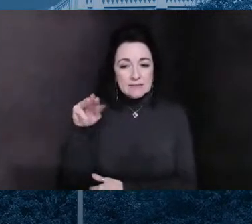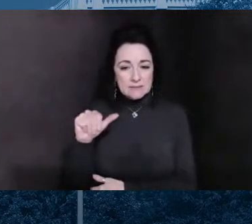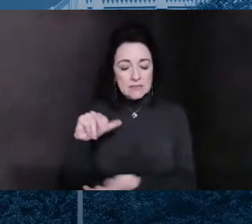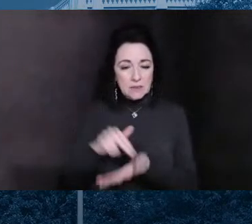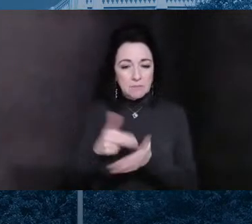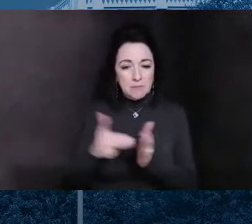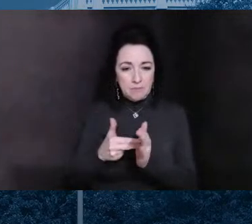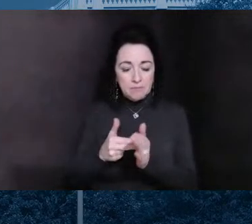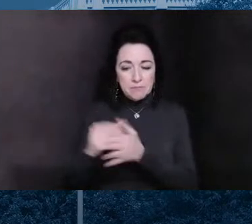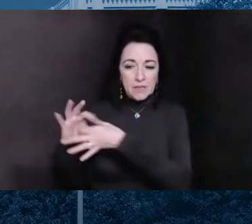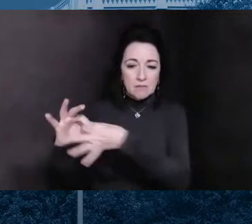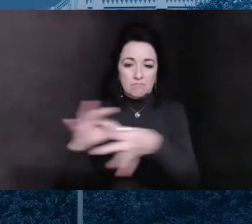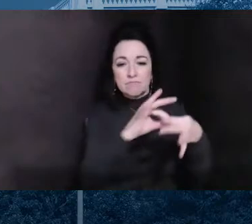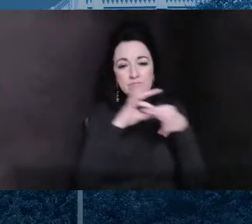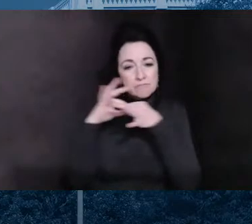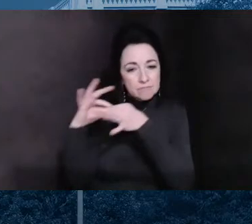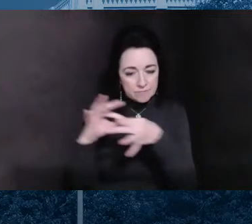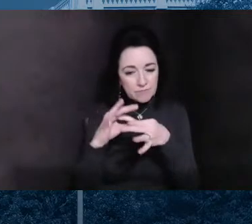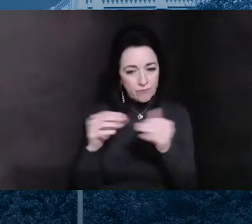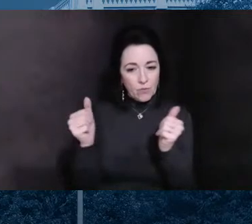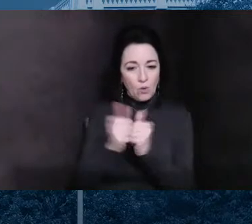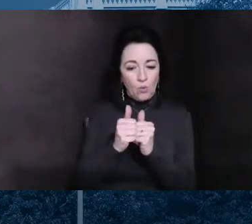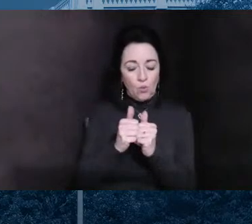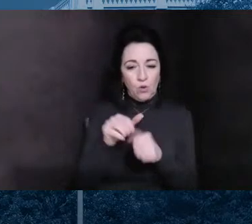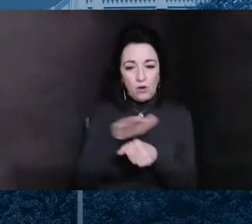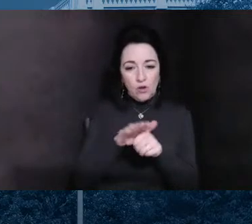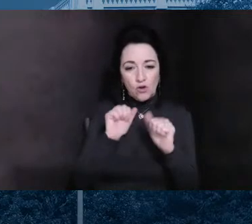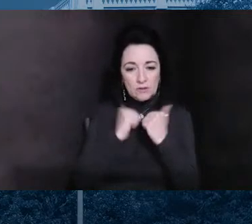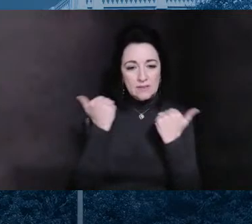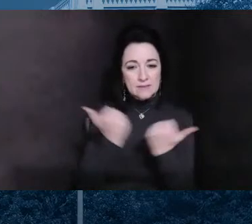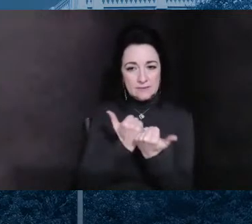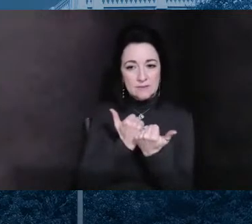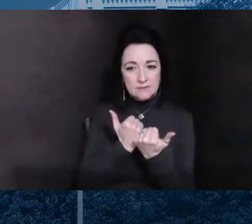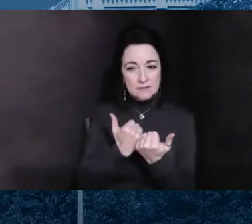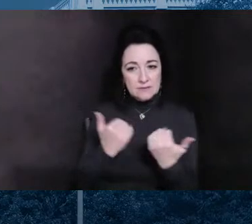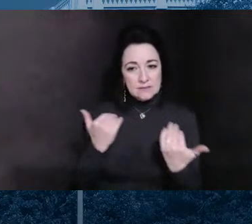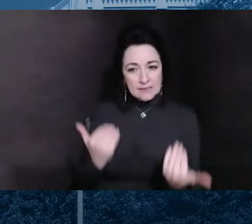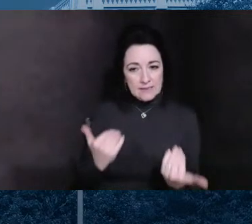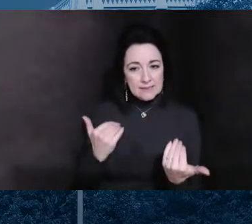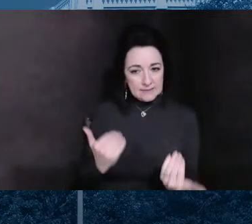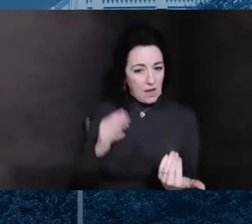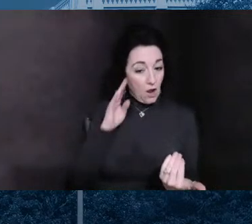nonprofit organizations with reimbursement. At the time, it's 75%. It looks like that's going to be going up to